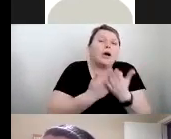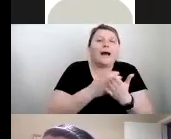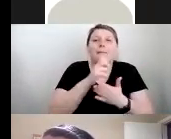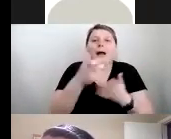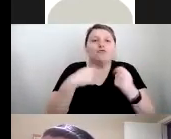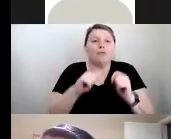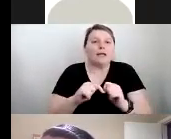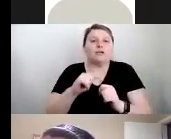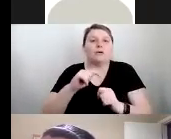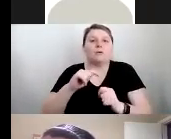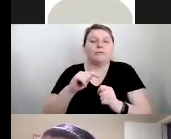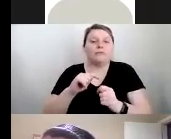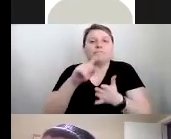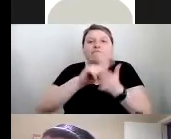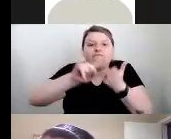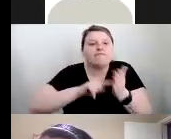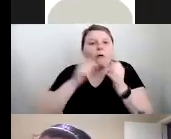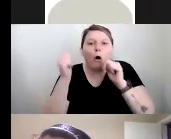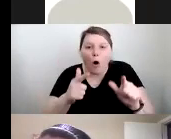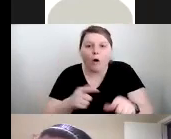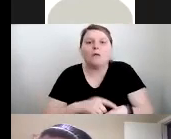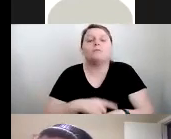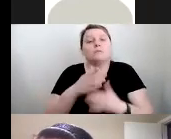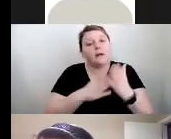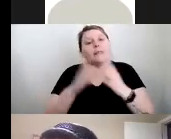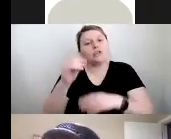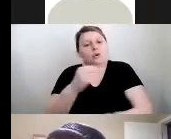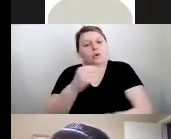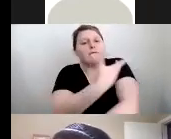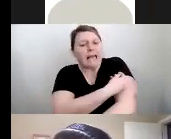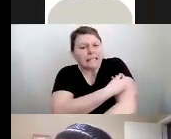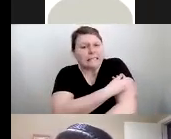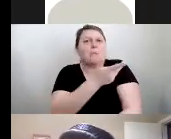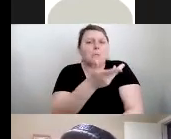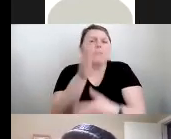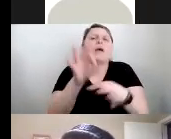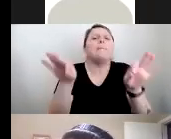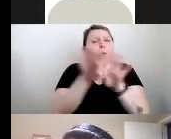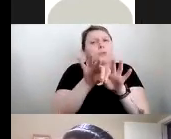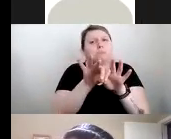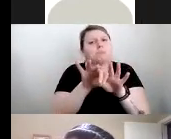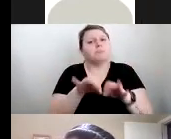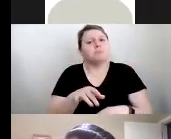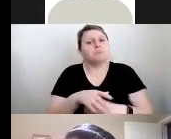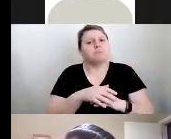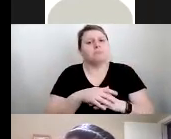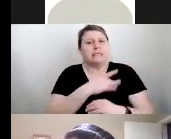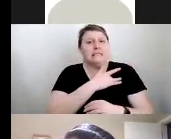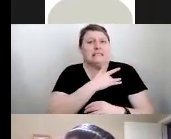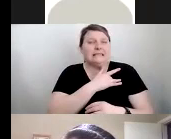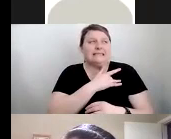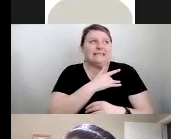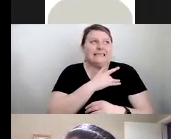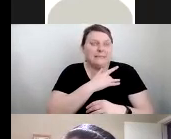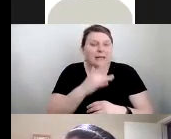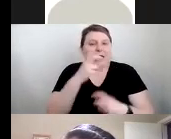them. I think some that do vaccines, I think that's really important work. That's usually hard to mess up. There